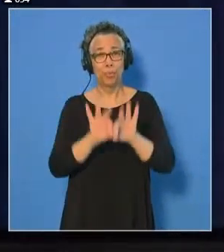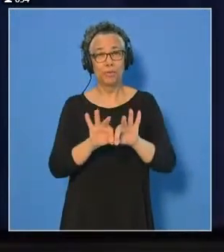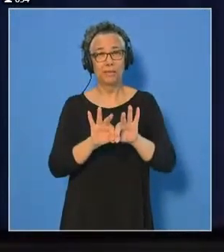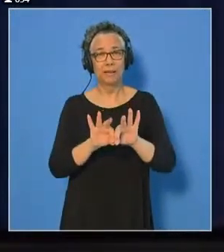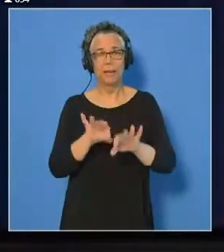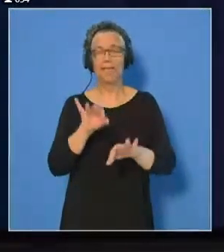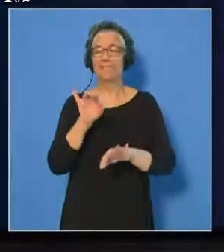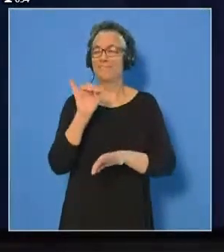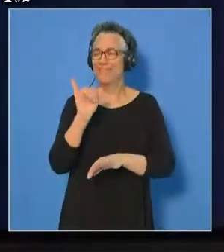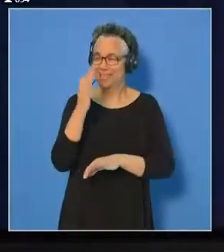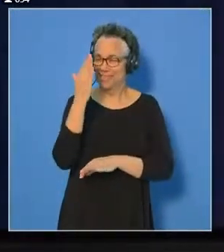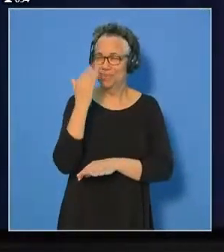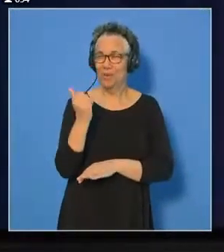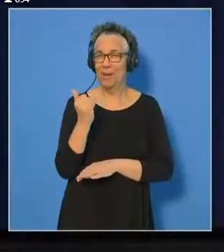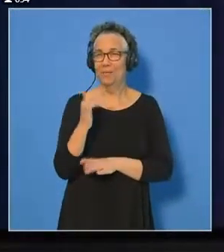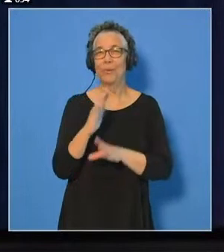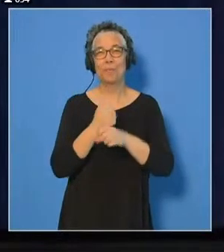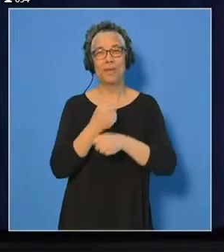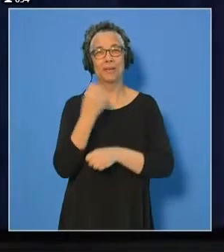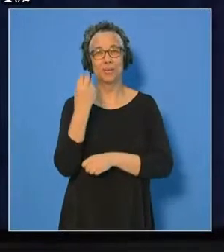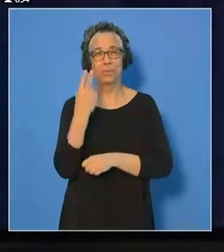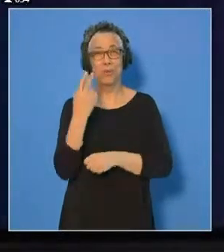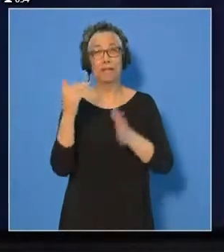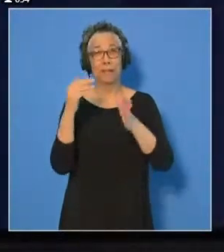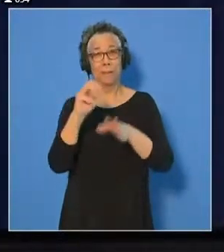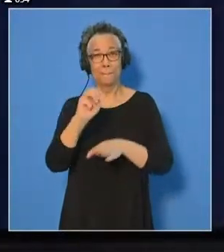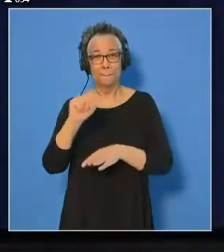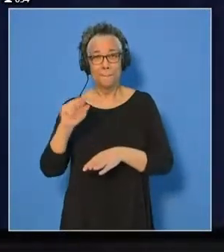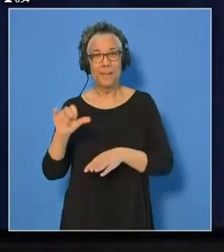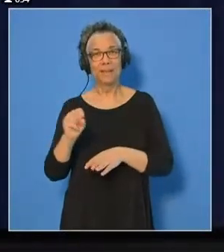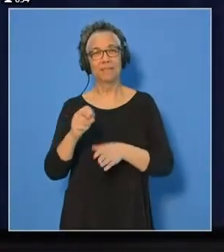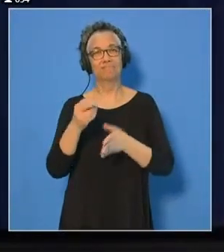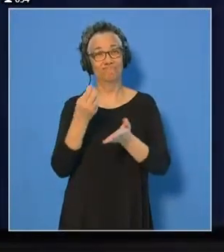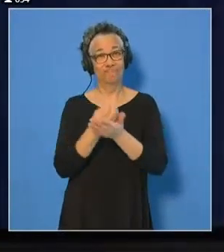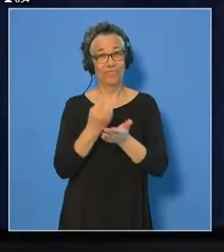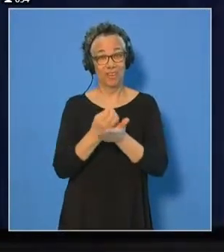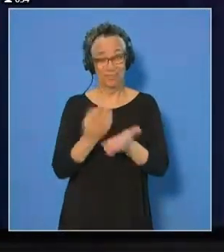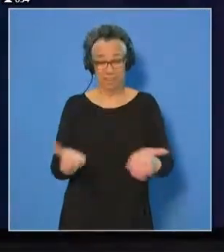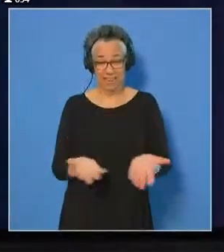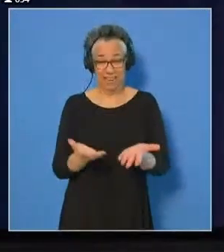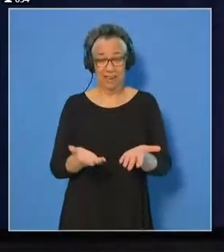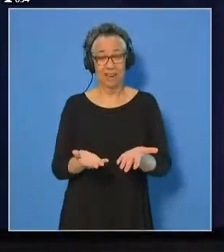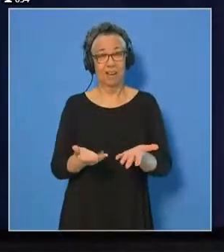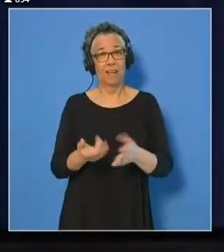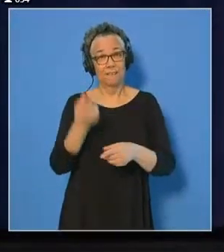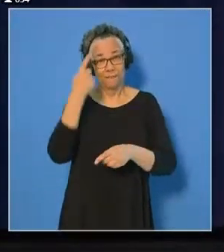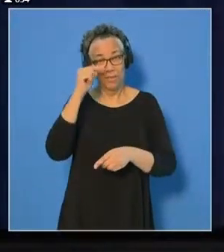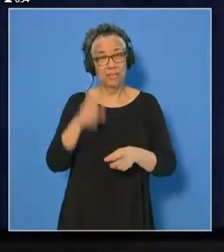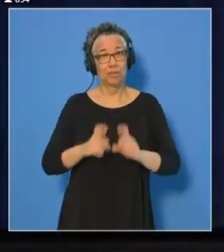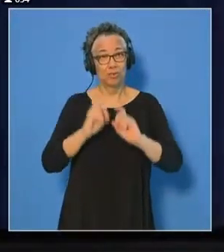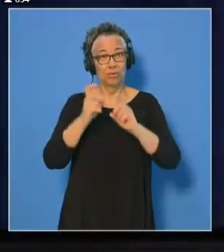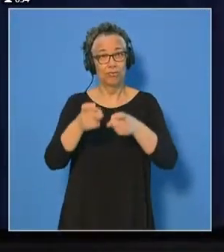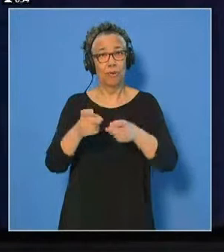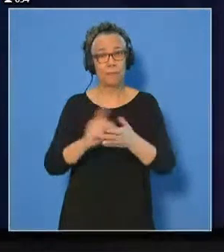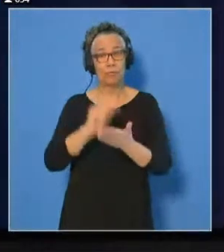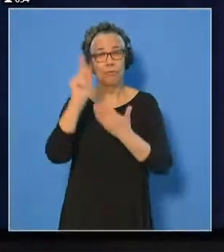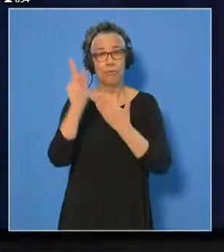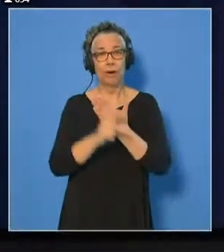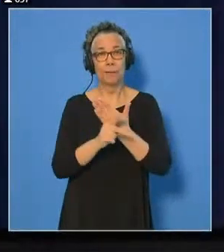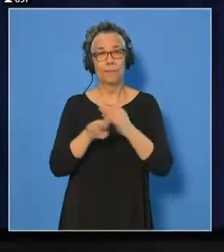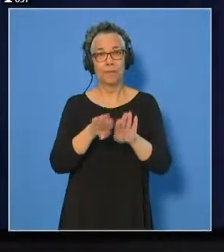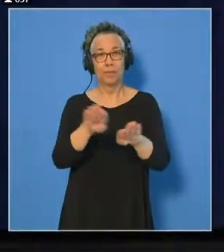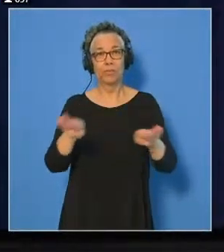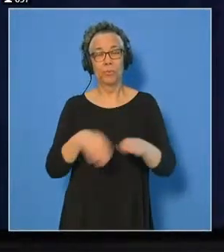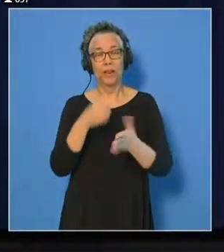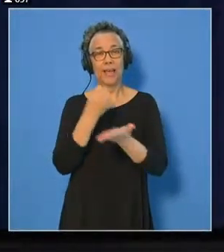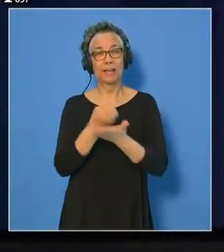reason why we have made $12 million in funding available through this loan and grant program. The Bermuda Economic